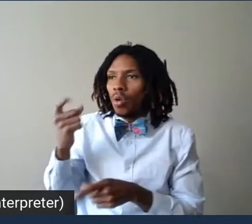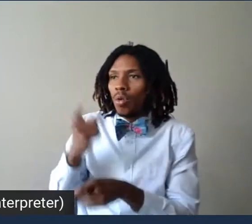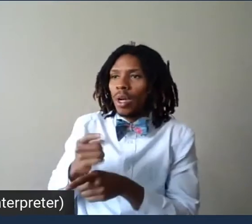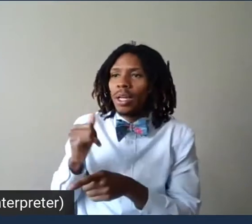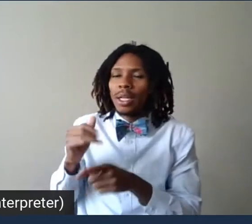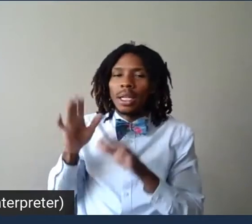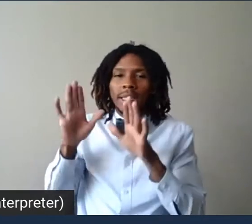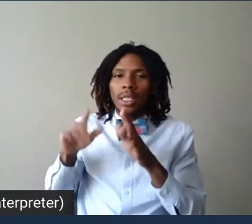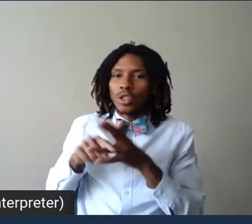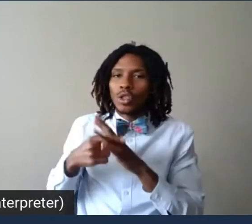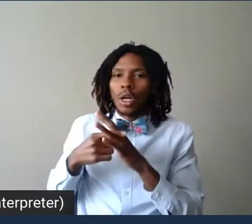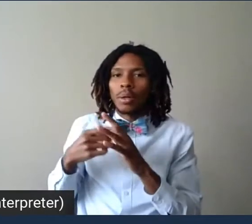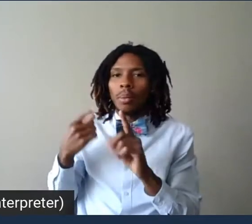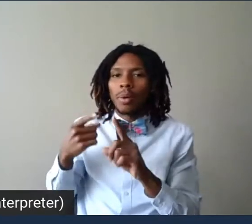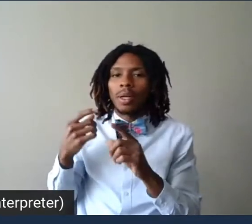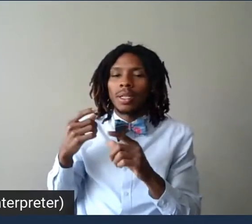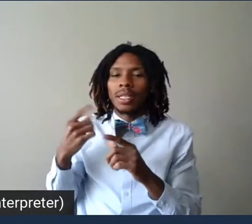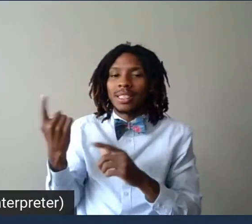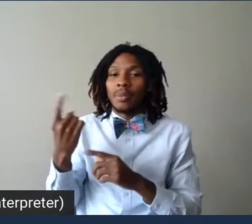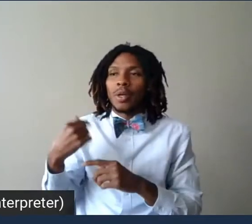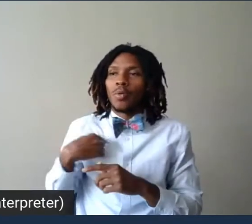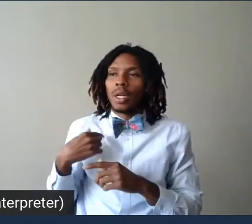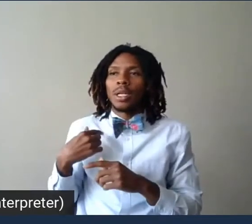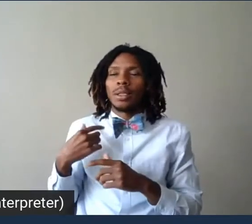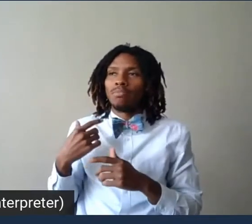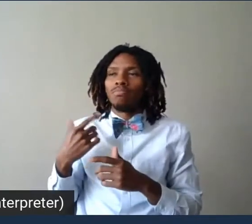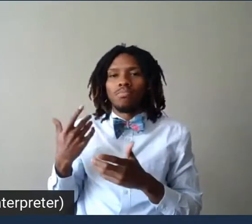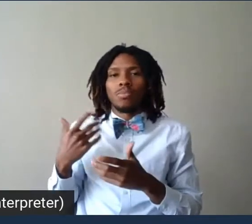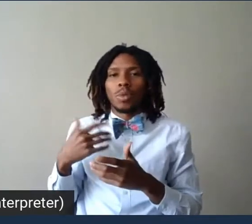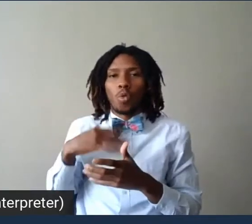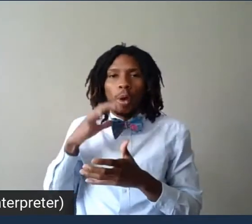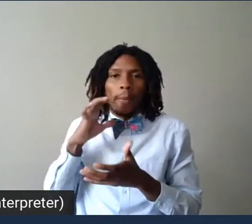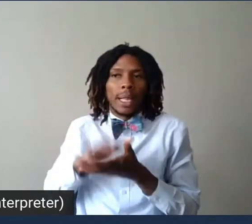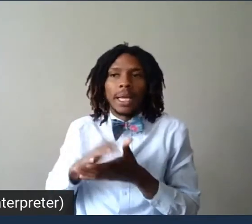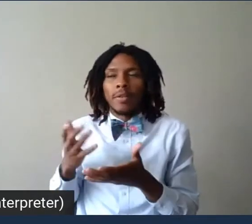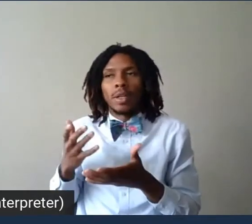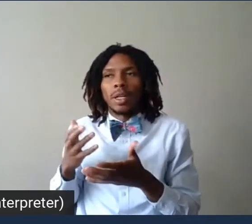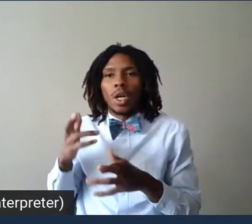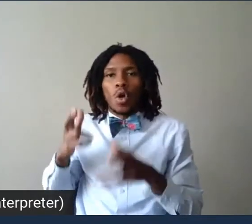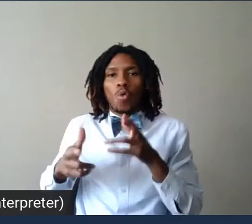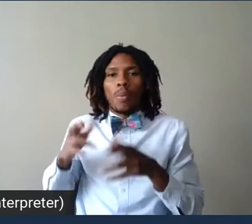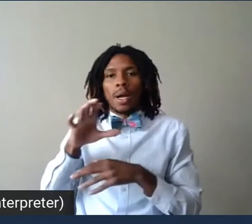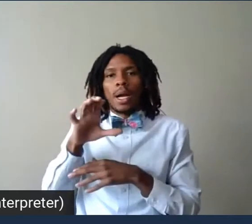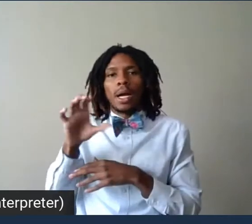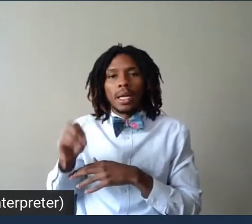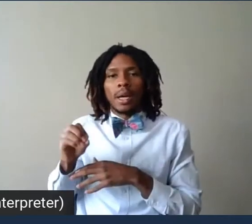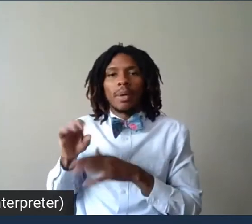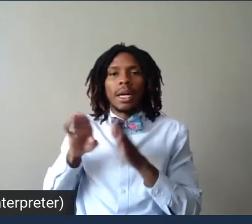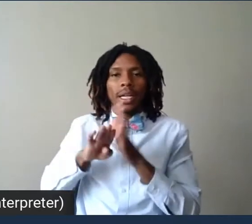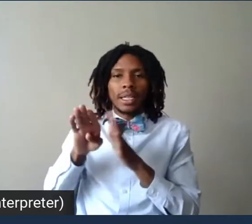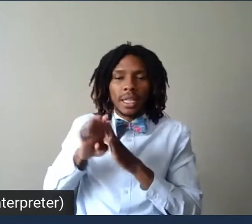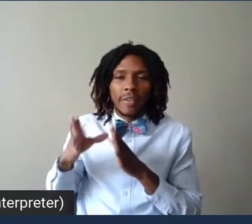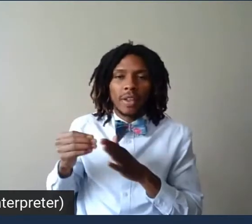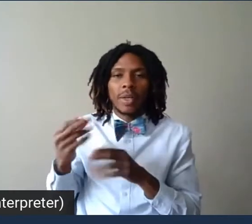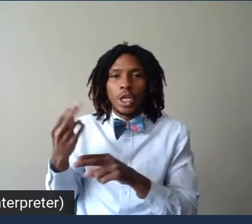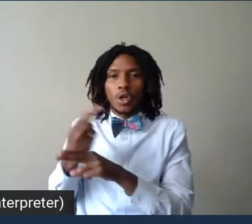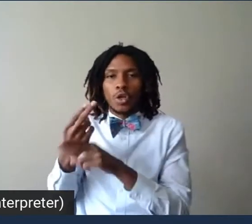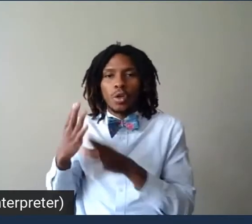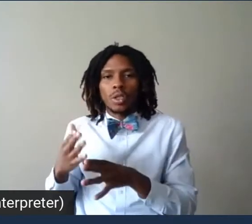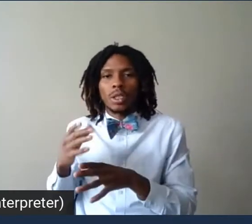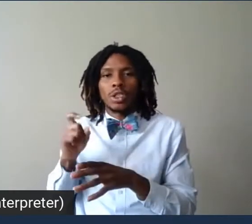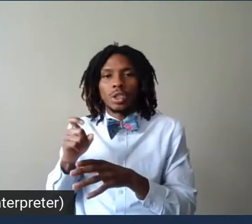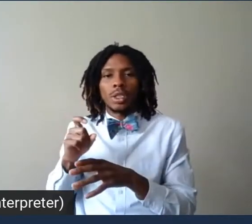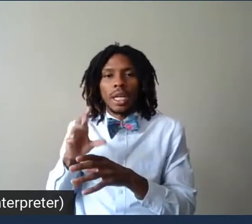excellent starting point and something that we strongly believe that robot companies, developers, and users of robot should inculcate into